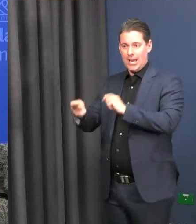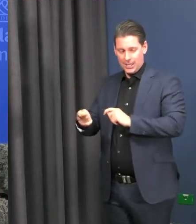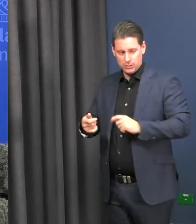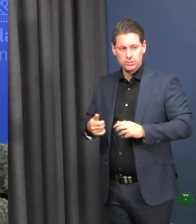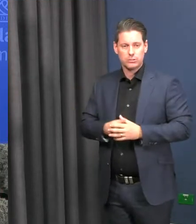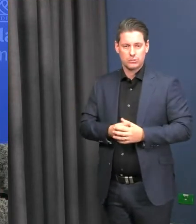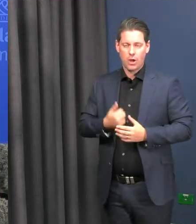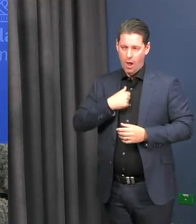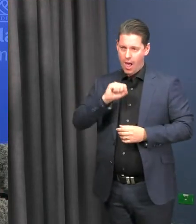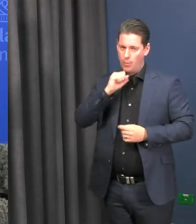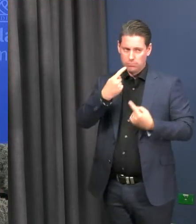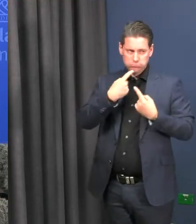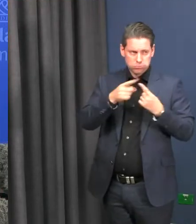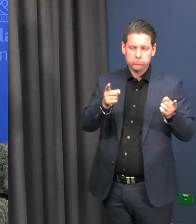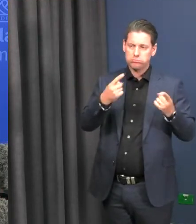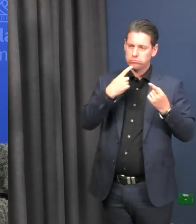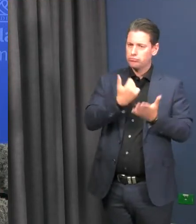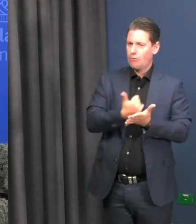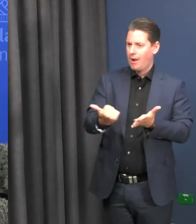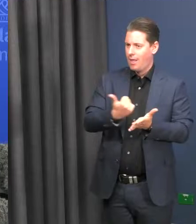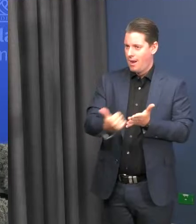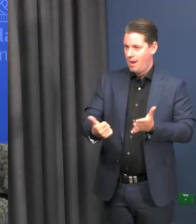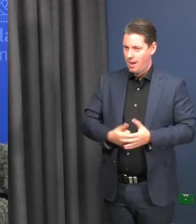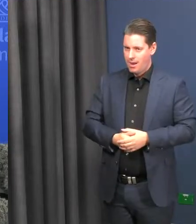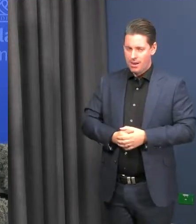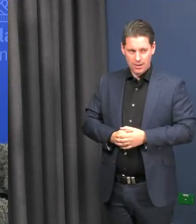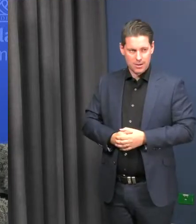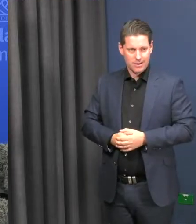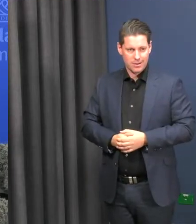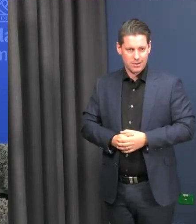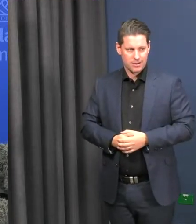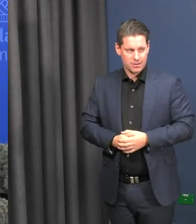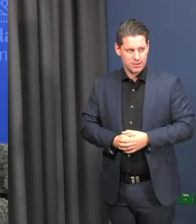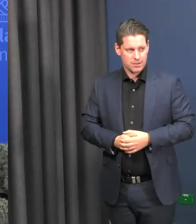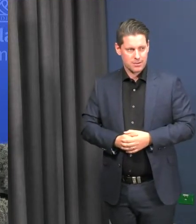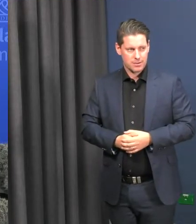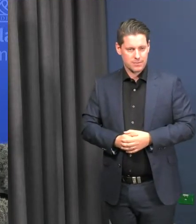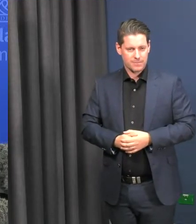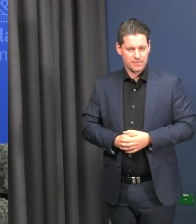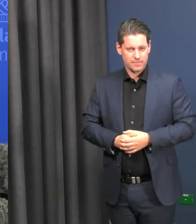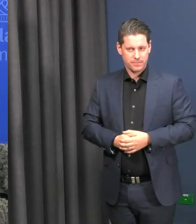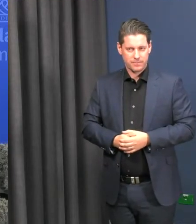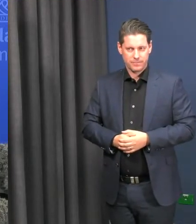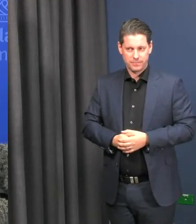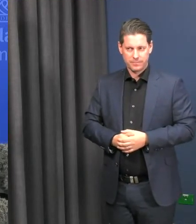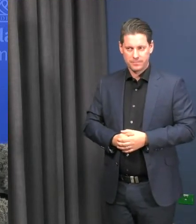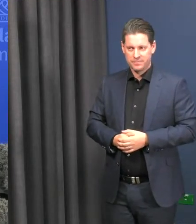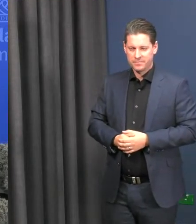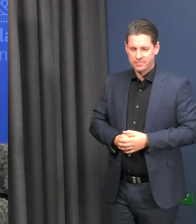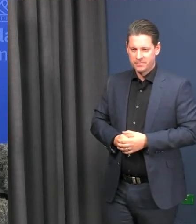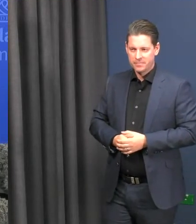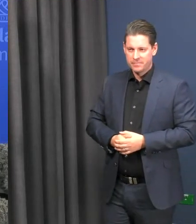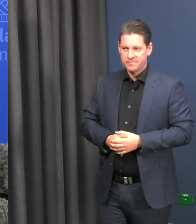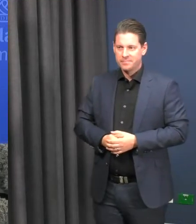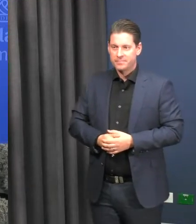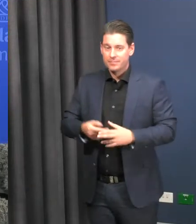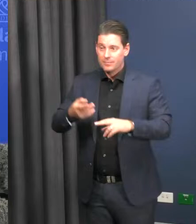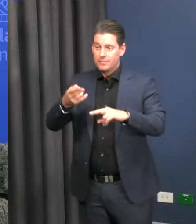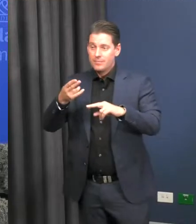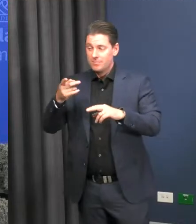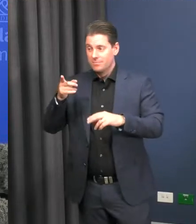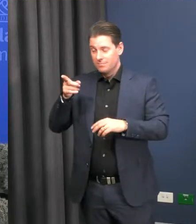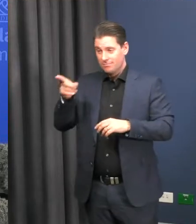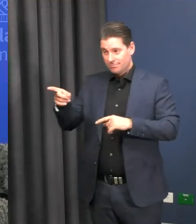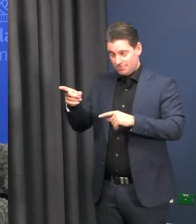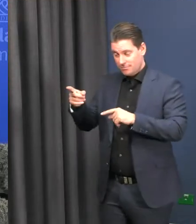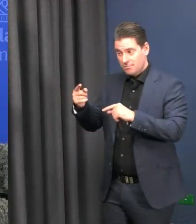talk to you as often as you need. But I just make the point, if it was the case that this system, which